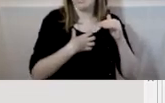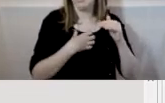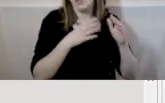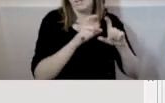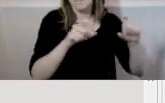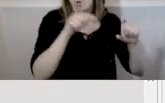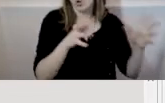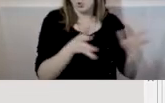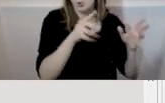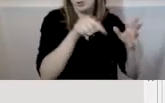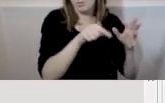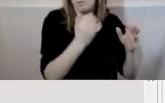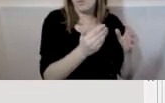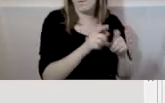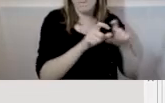made